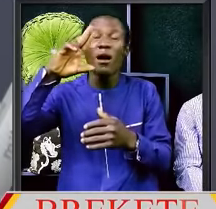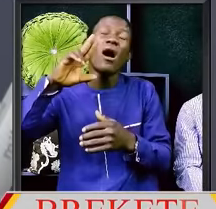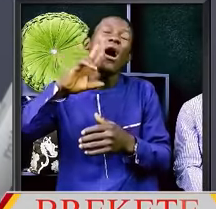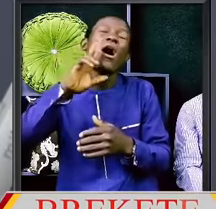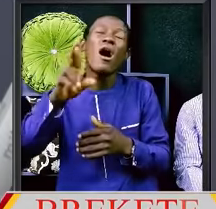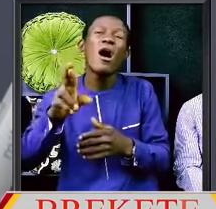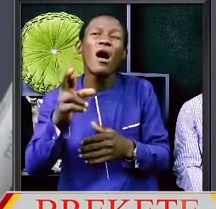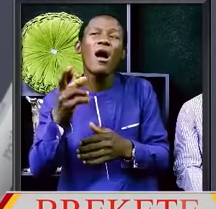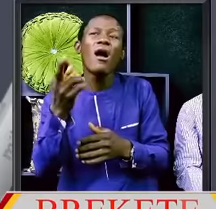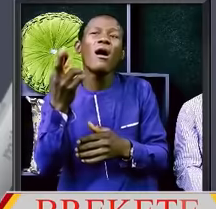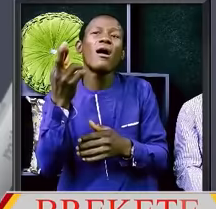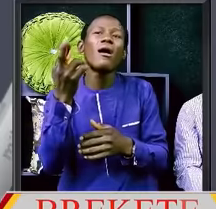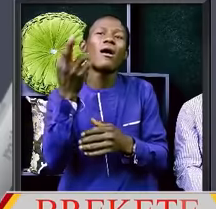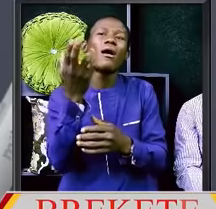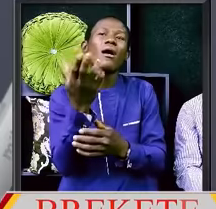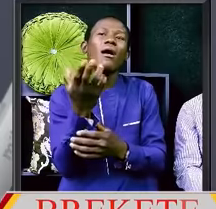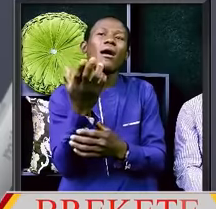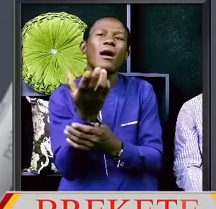It don't break.